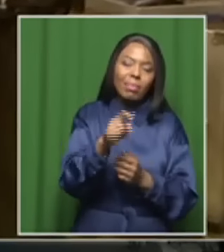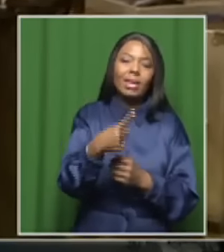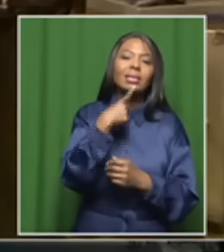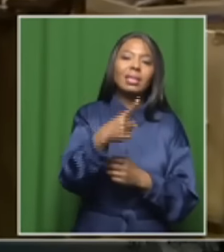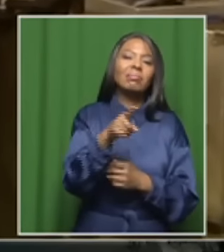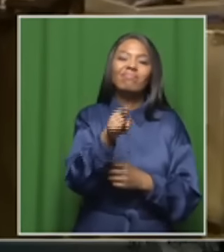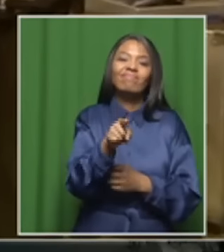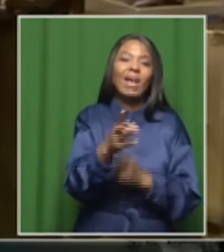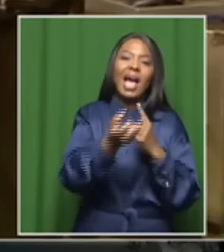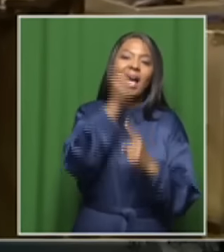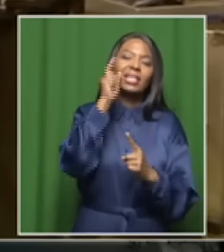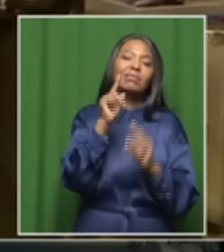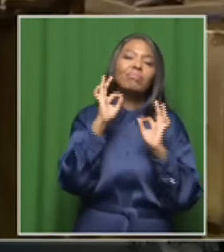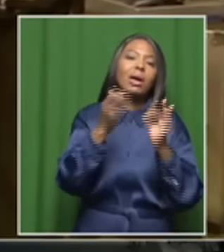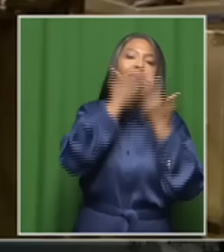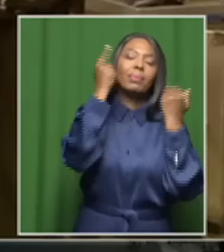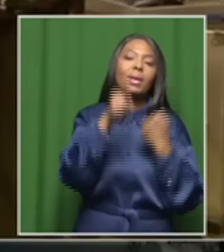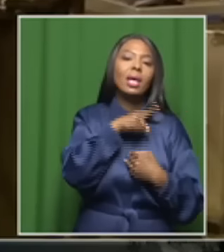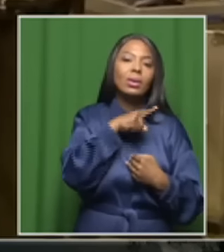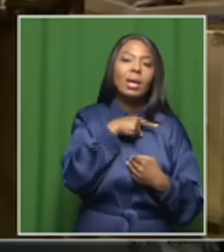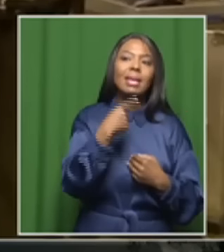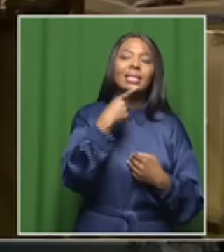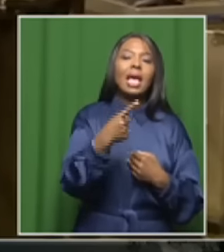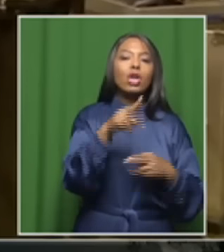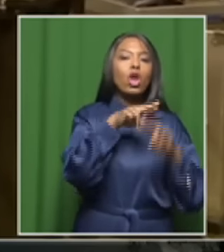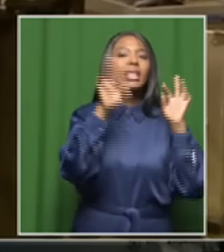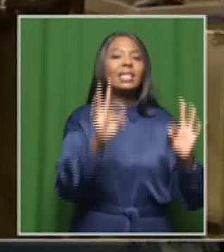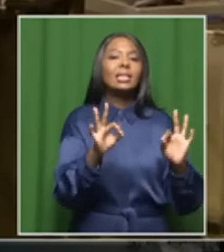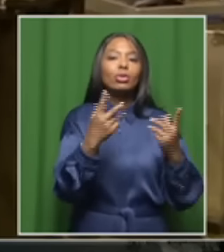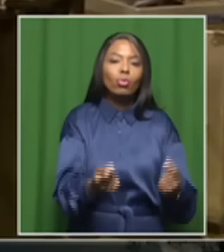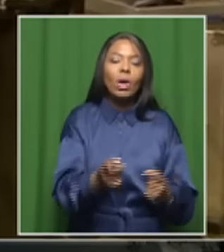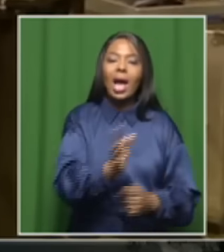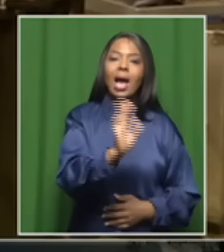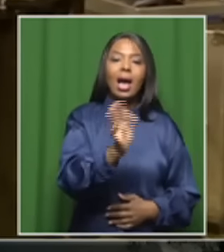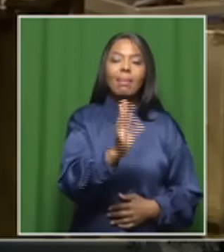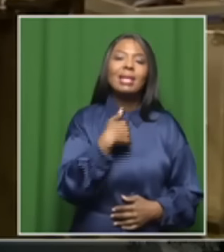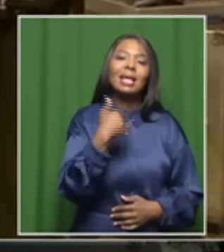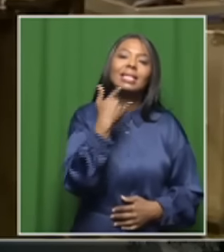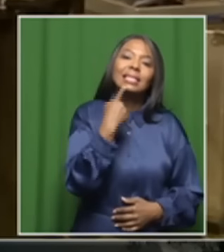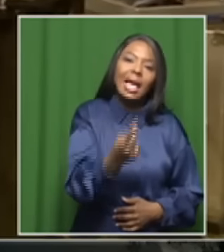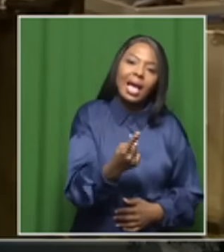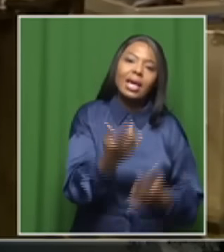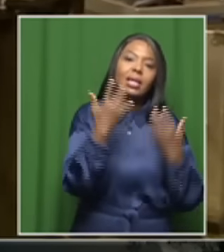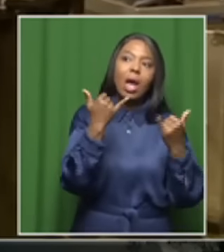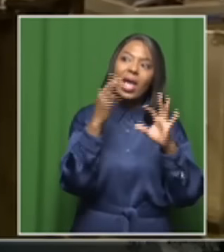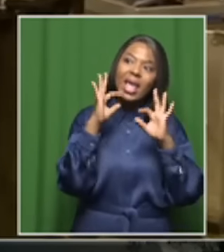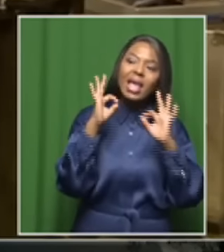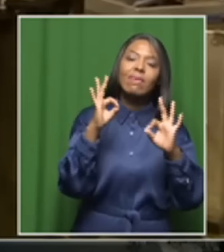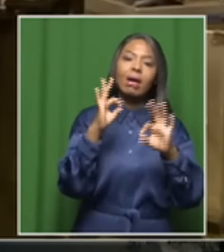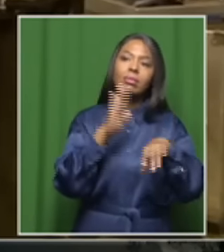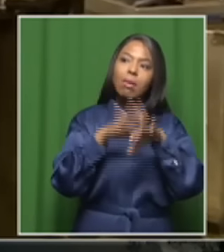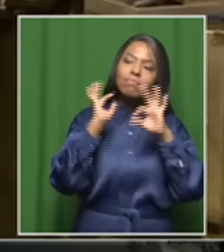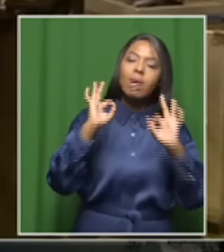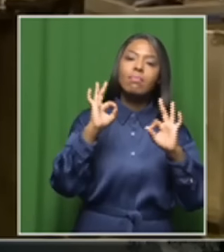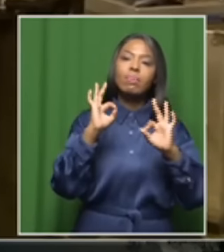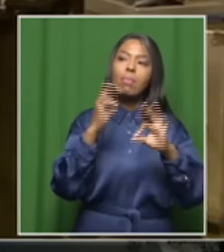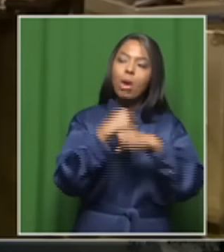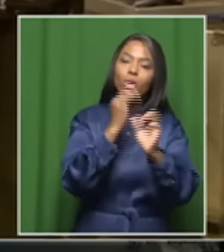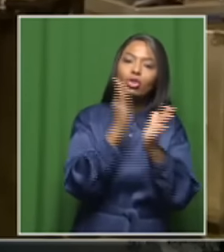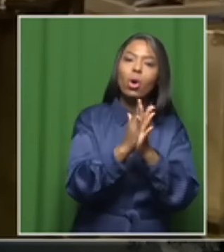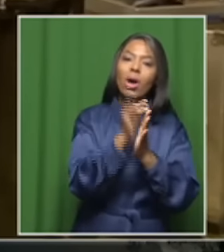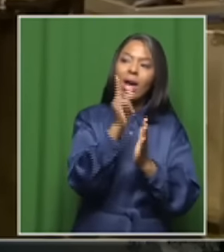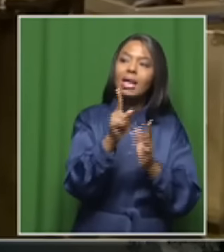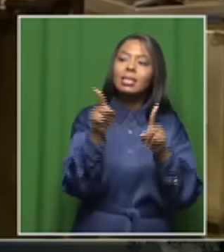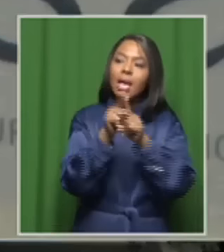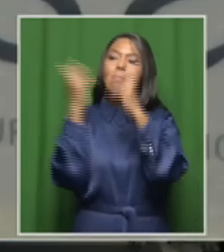in. I am not saying that they are not being done. I am saying they are not being done effectively to help the people still